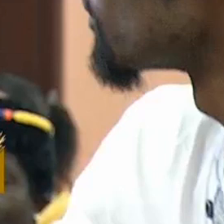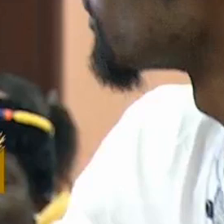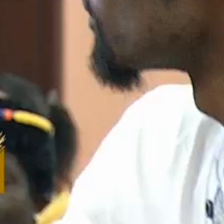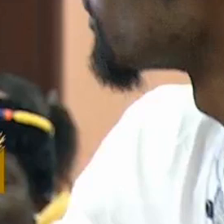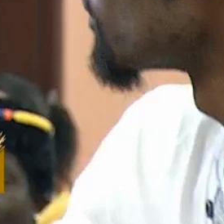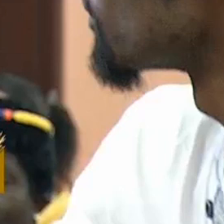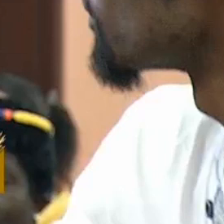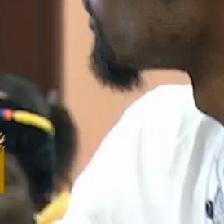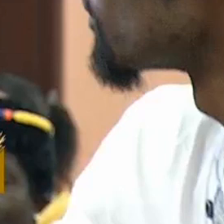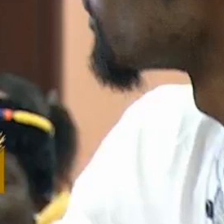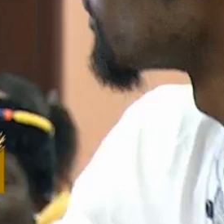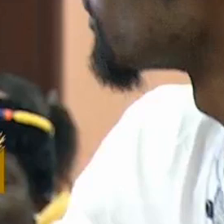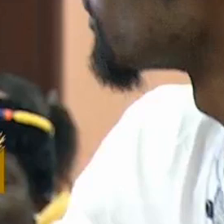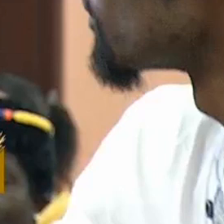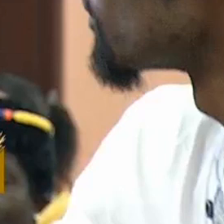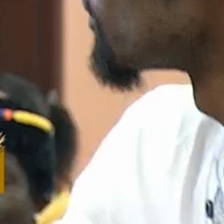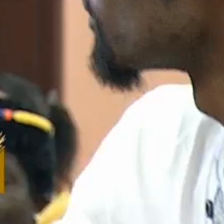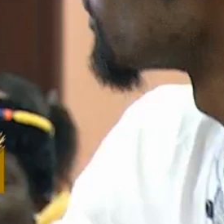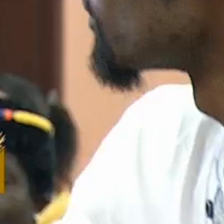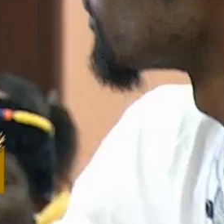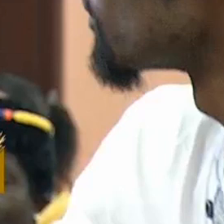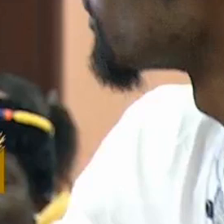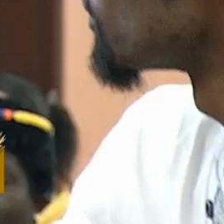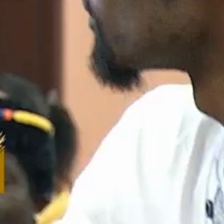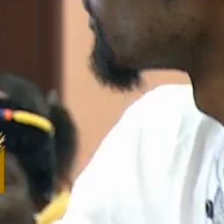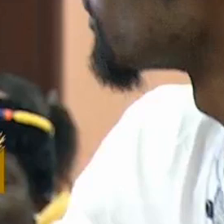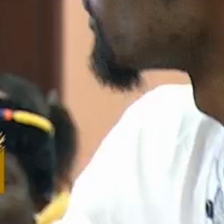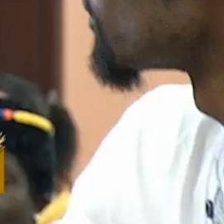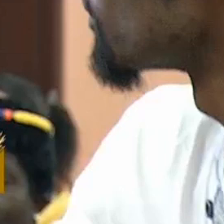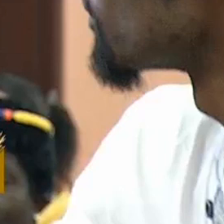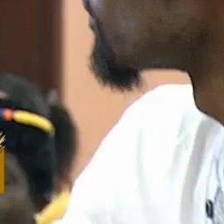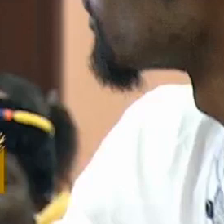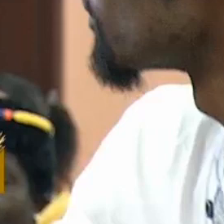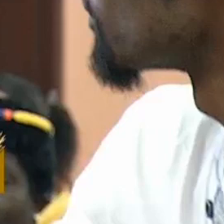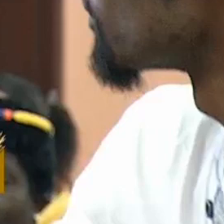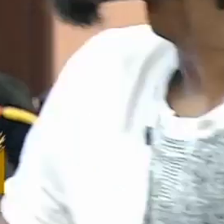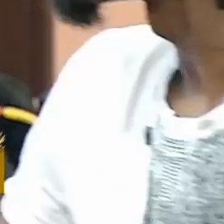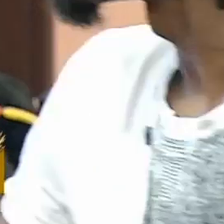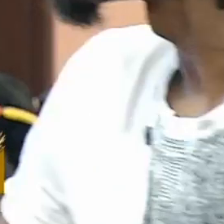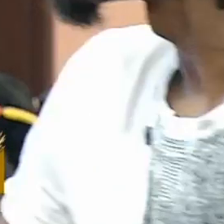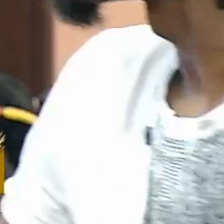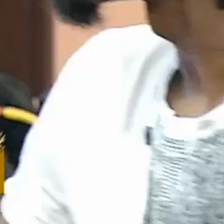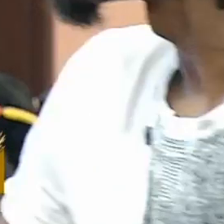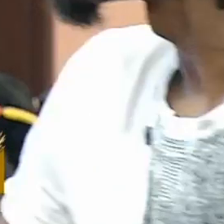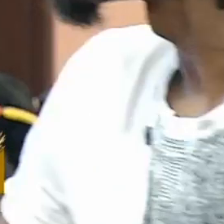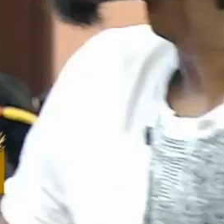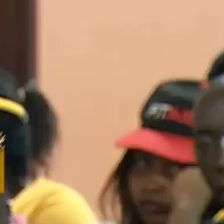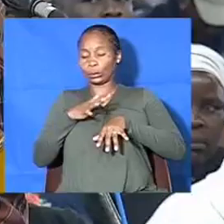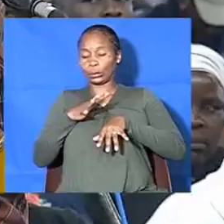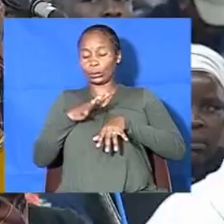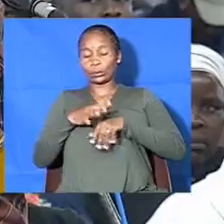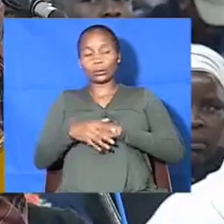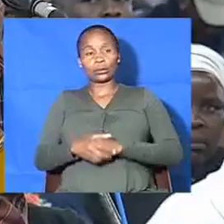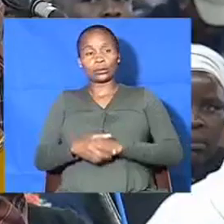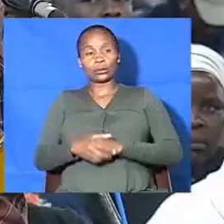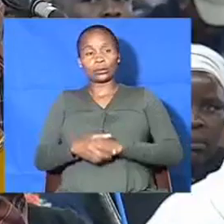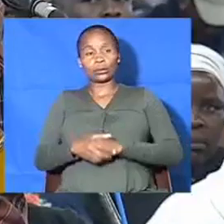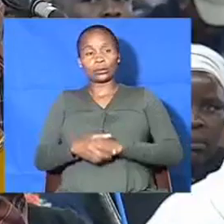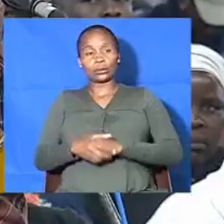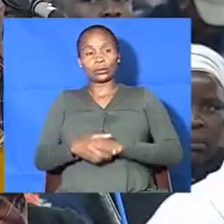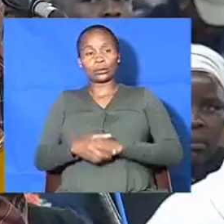ka go swana di-provinceng ka moka ga tsona. There are committees that are proposed as a part of the governance